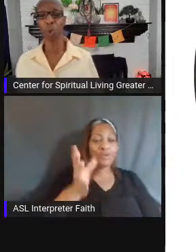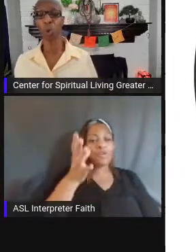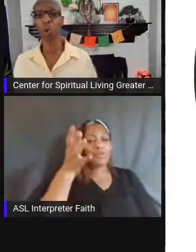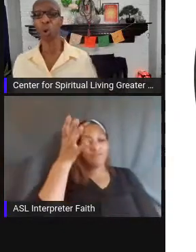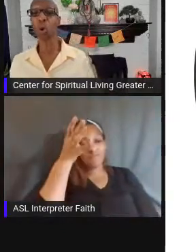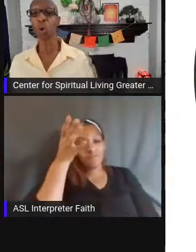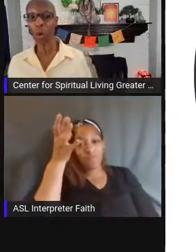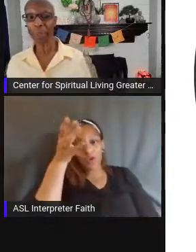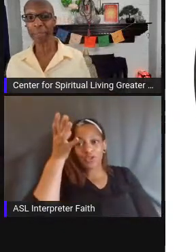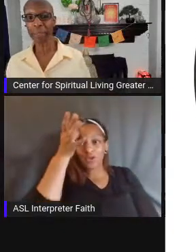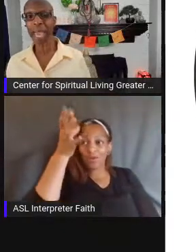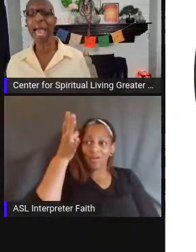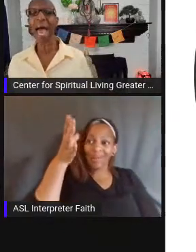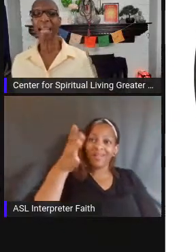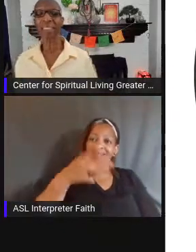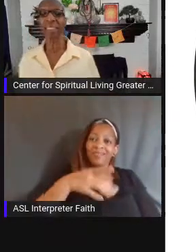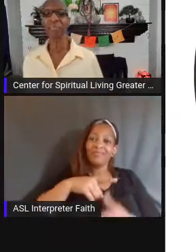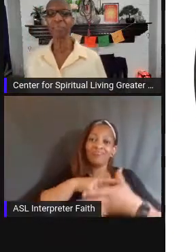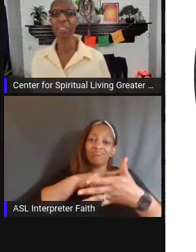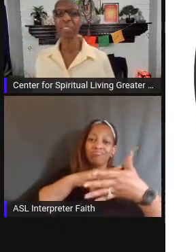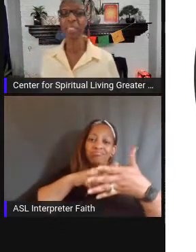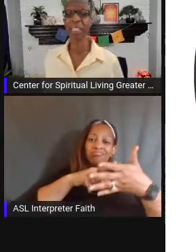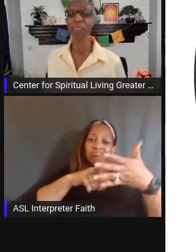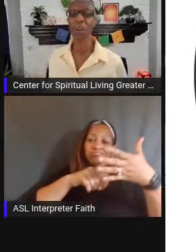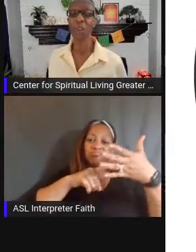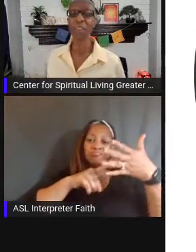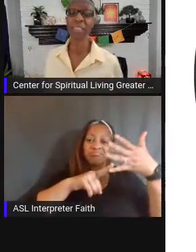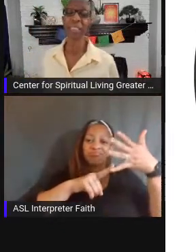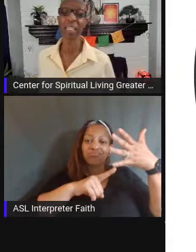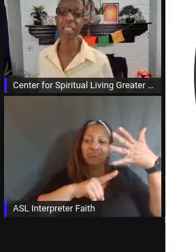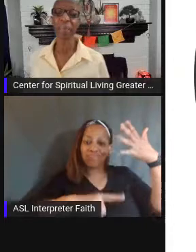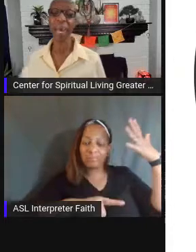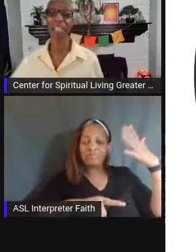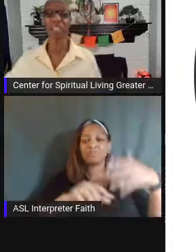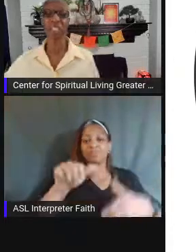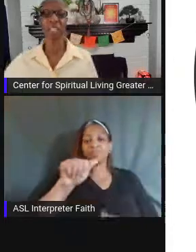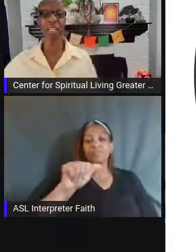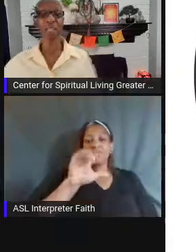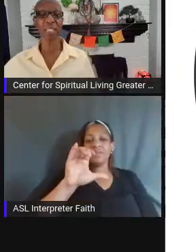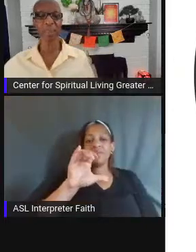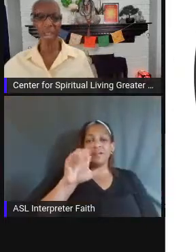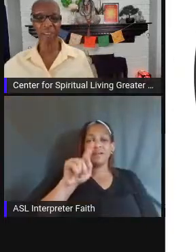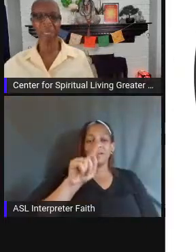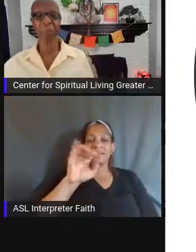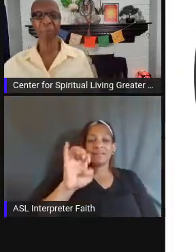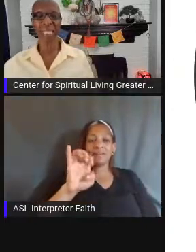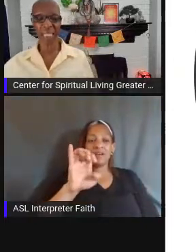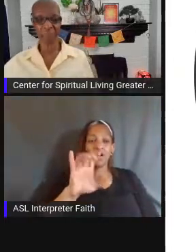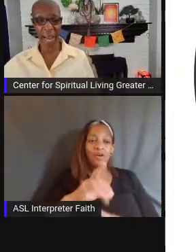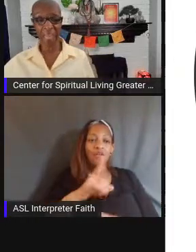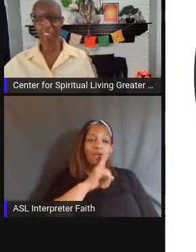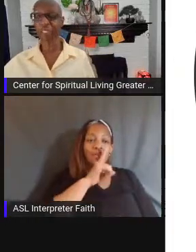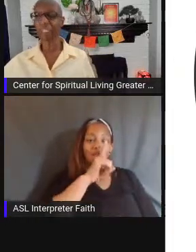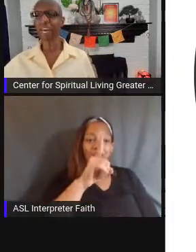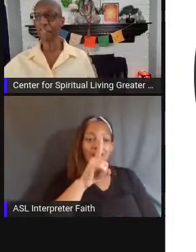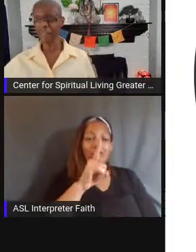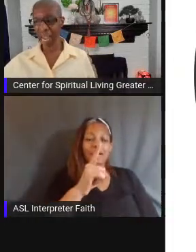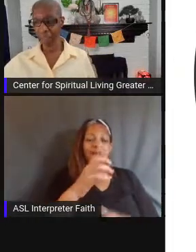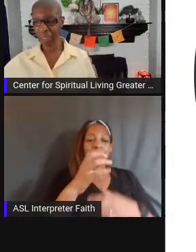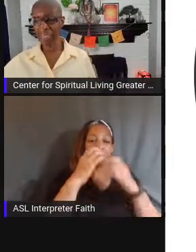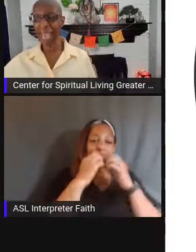and more. Active stands for authentic, compassionate, transparent,